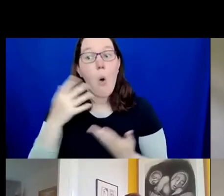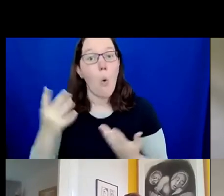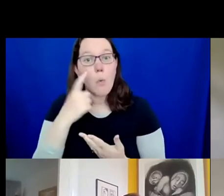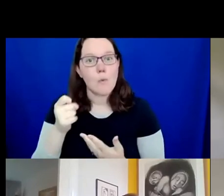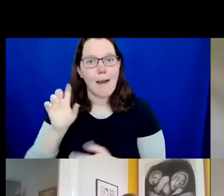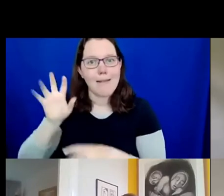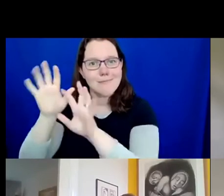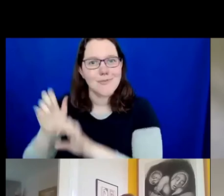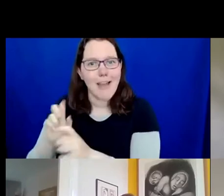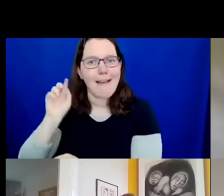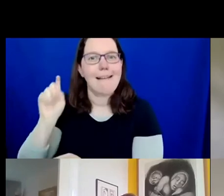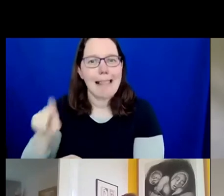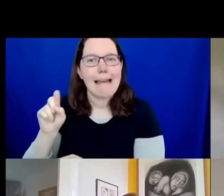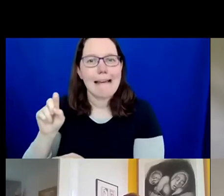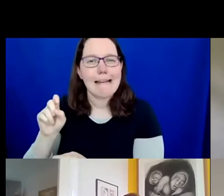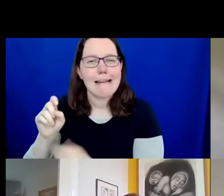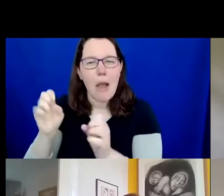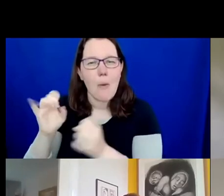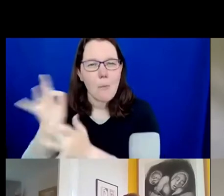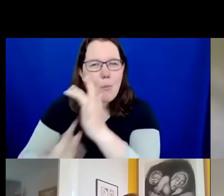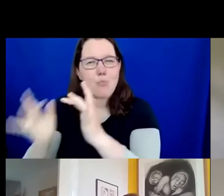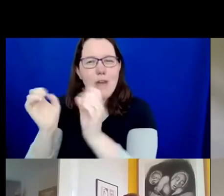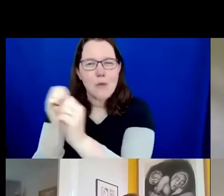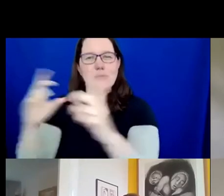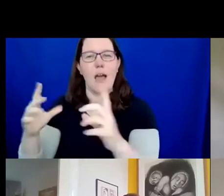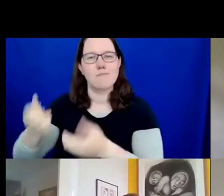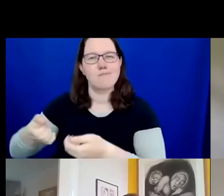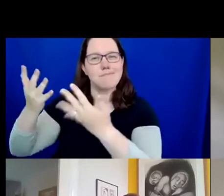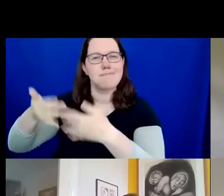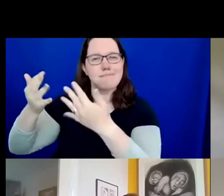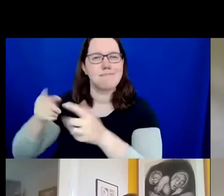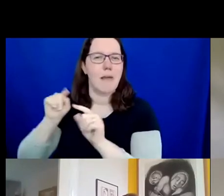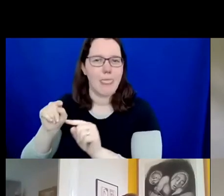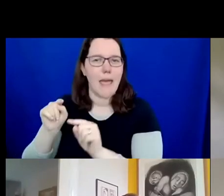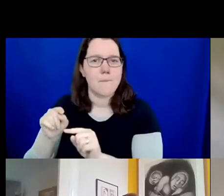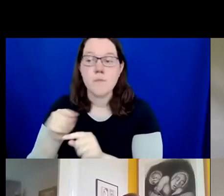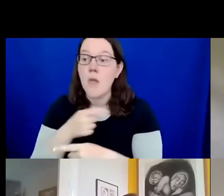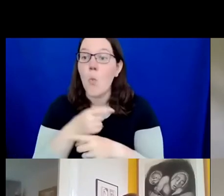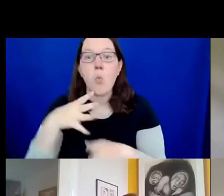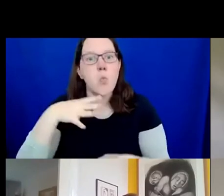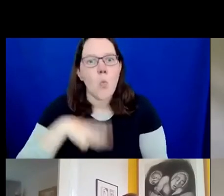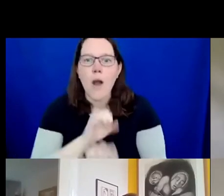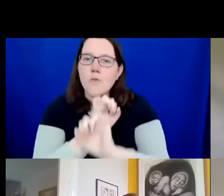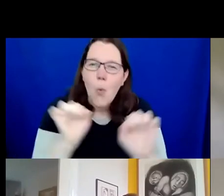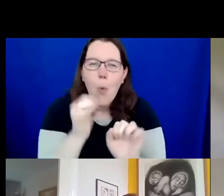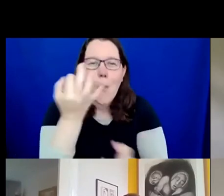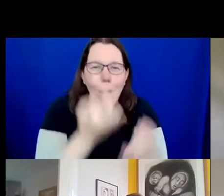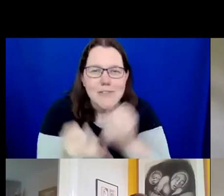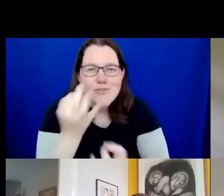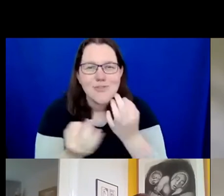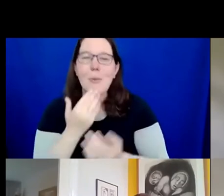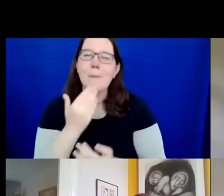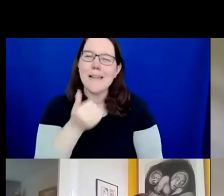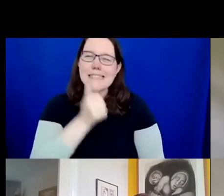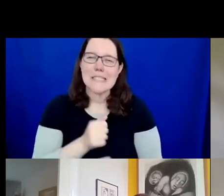browser. We're really keen to get your questions in for the panel. So please use the Q&A box to post your questions and